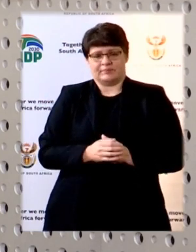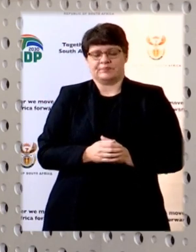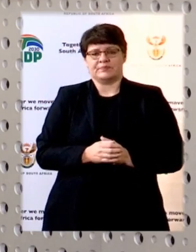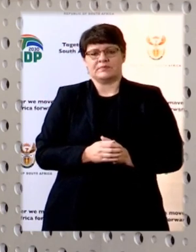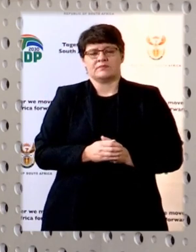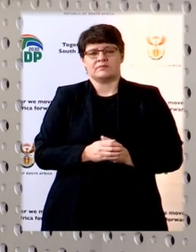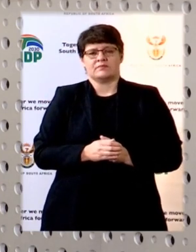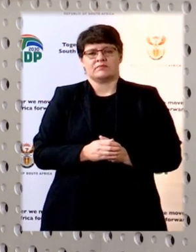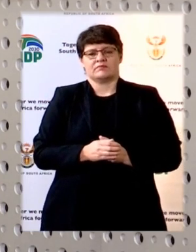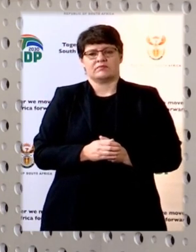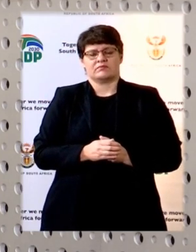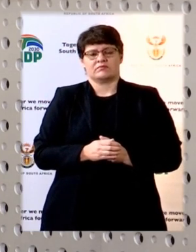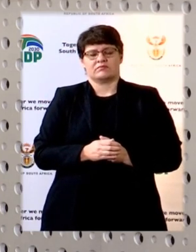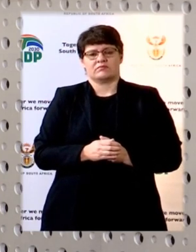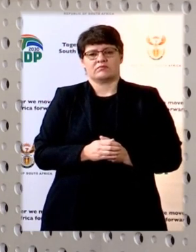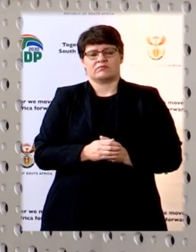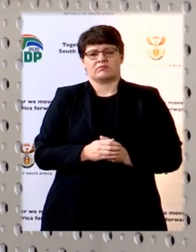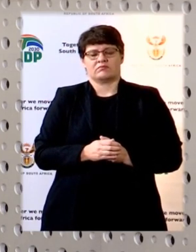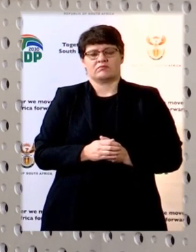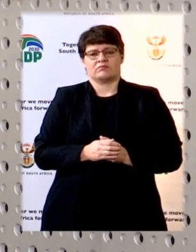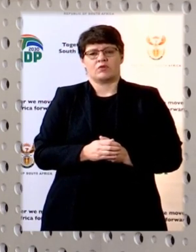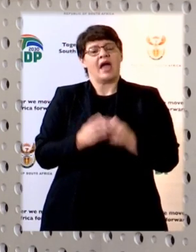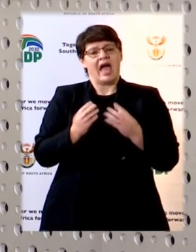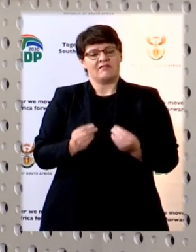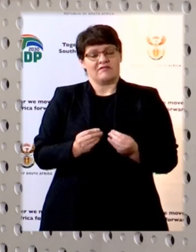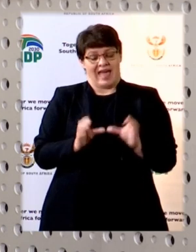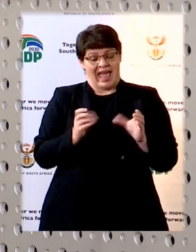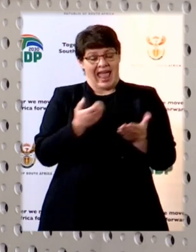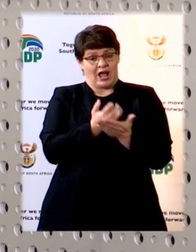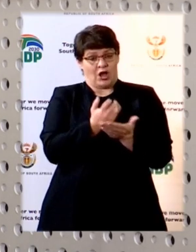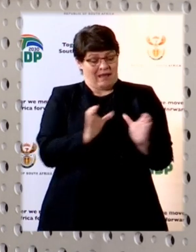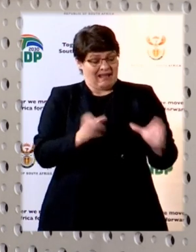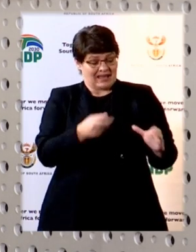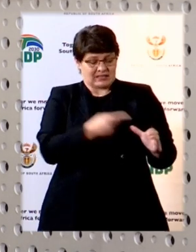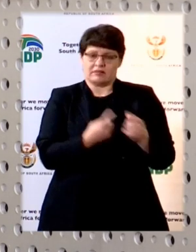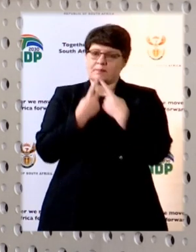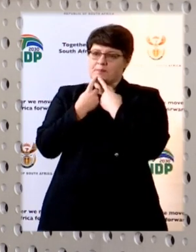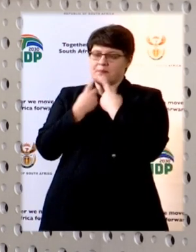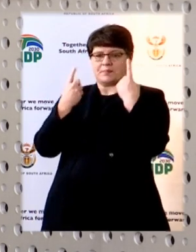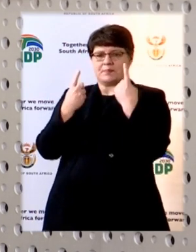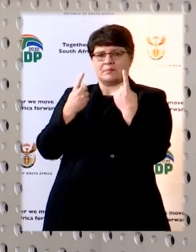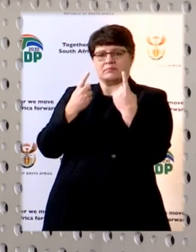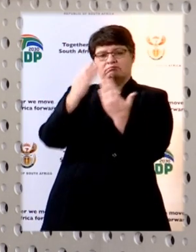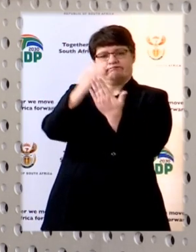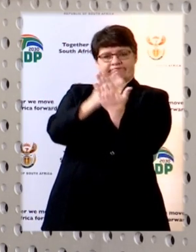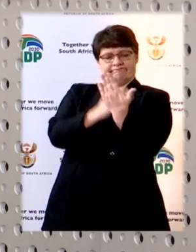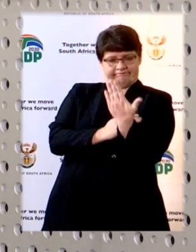We have a statement on behalf of the economy cluster of cabinet.